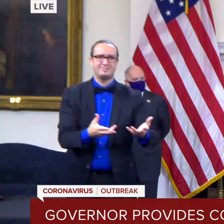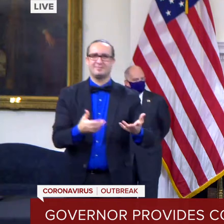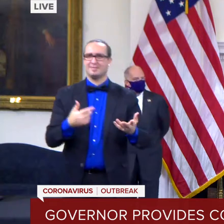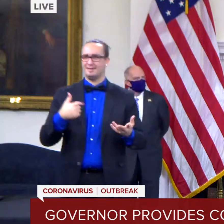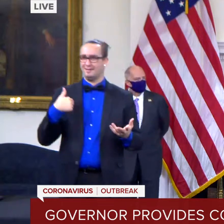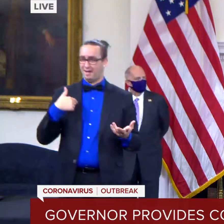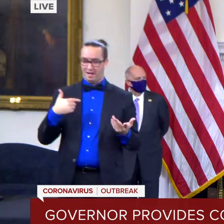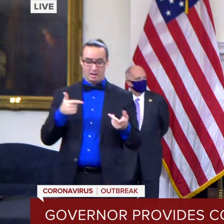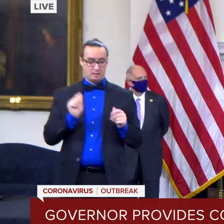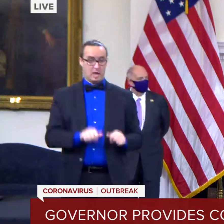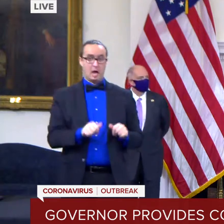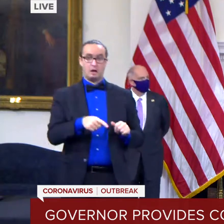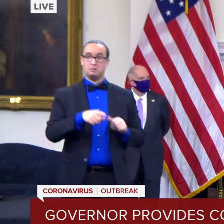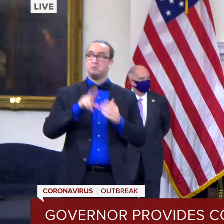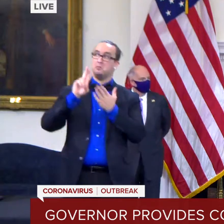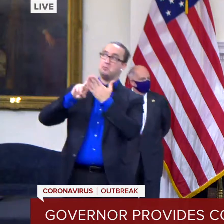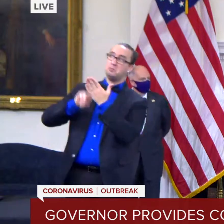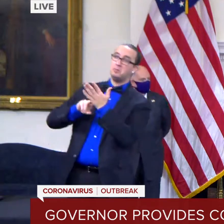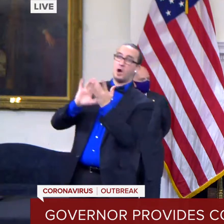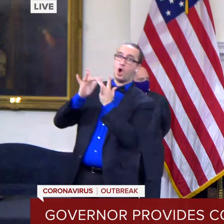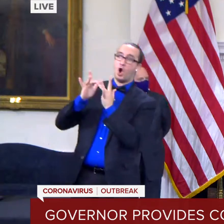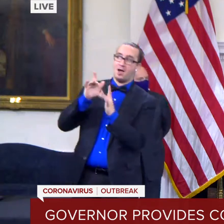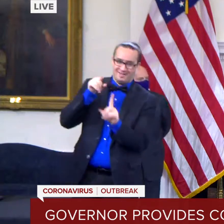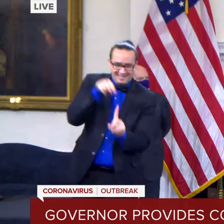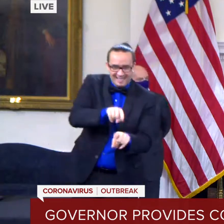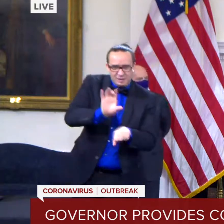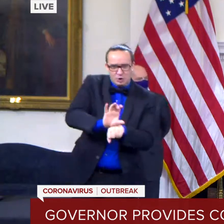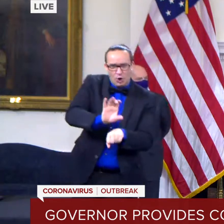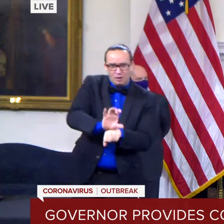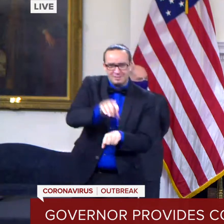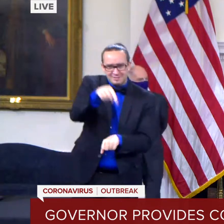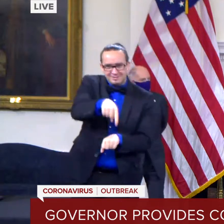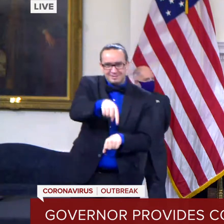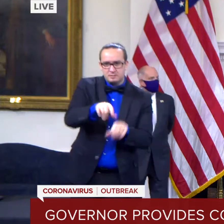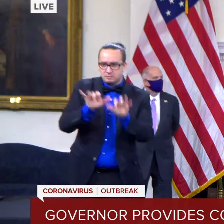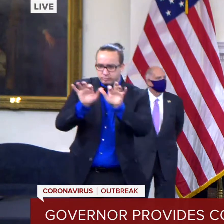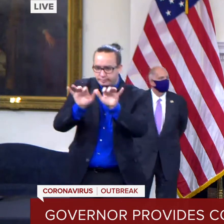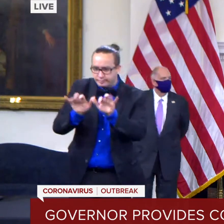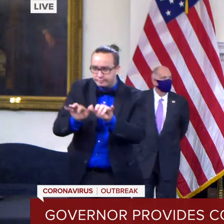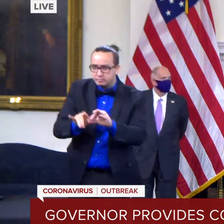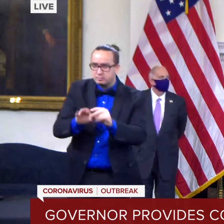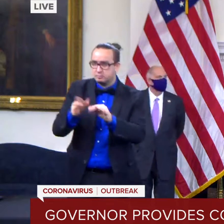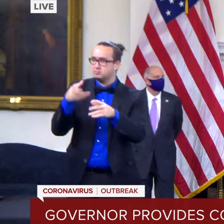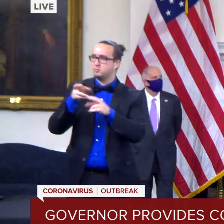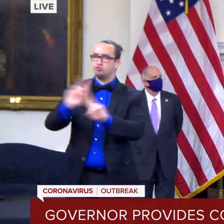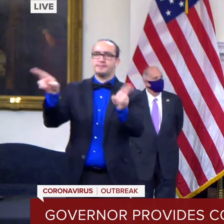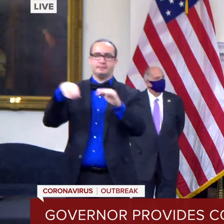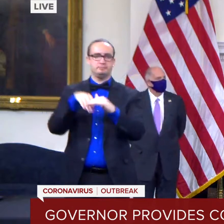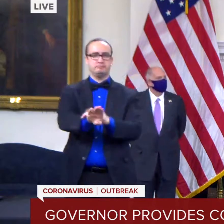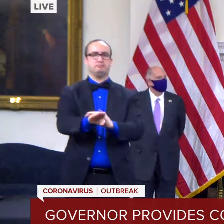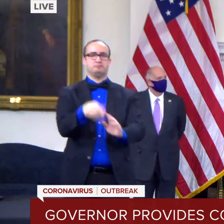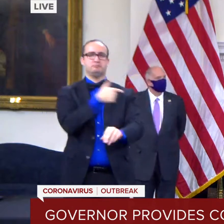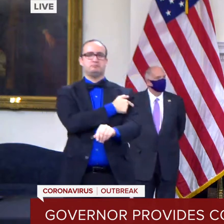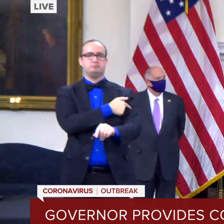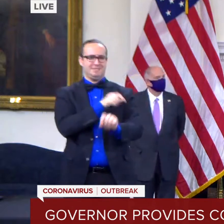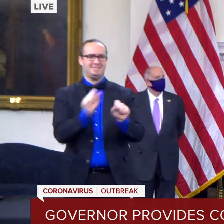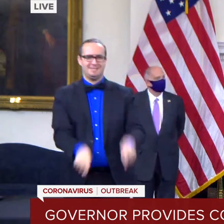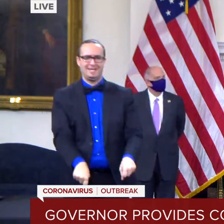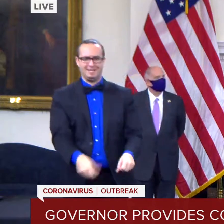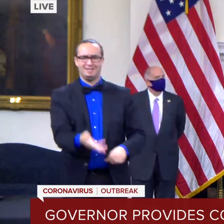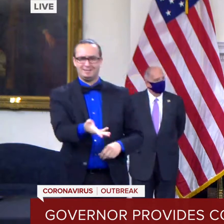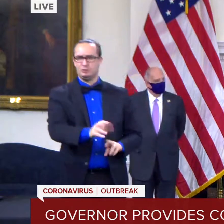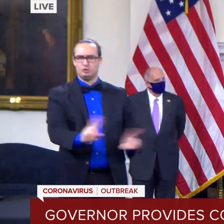uploaded into the system that you're tracked that you've got your first dose. Just a quick follow-up. Will there, let's say this is from